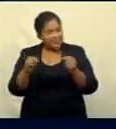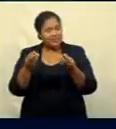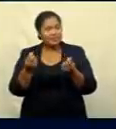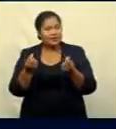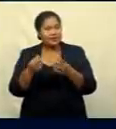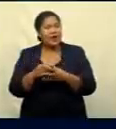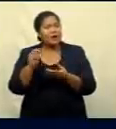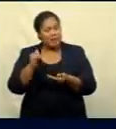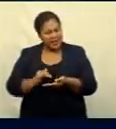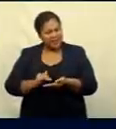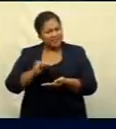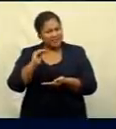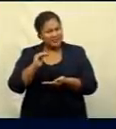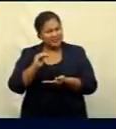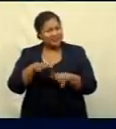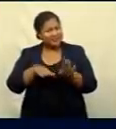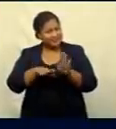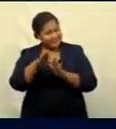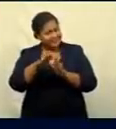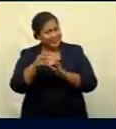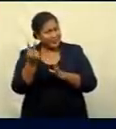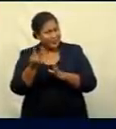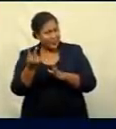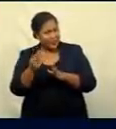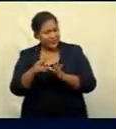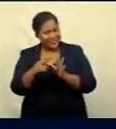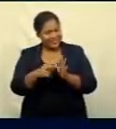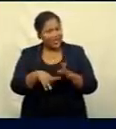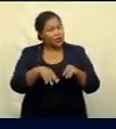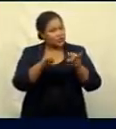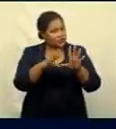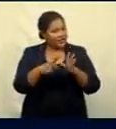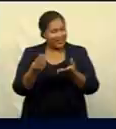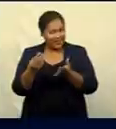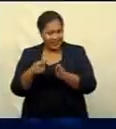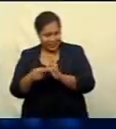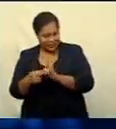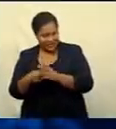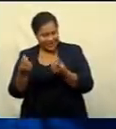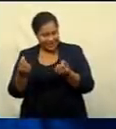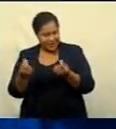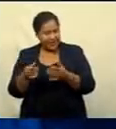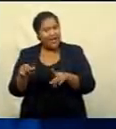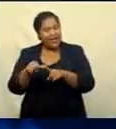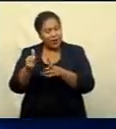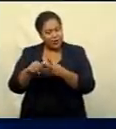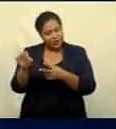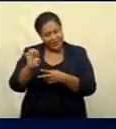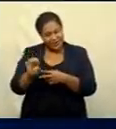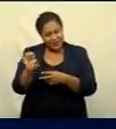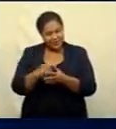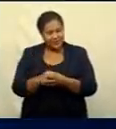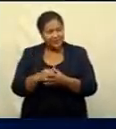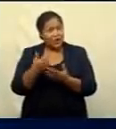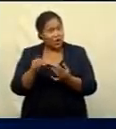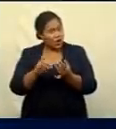two major trading partners, the Aussie and the Kiwi dollars, as well as the euro. Onto the commodities market, crude oil rose